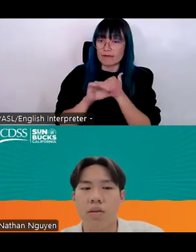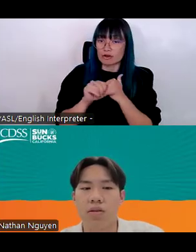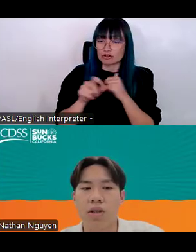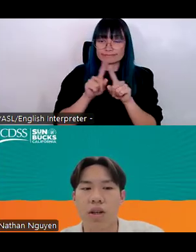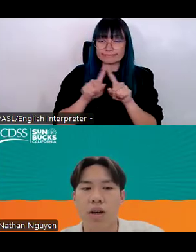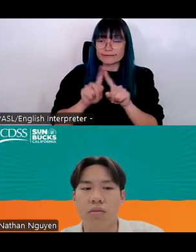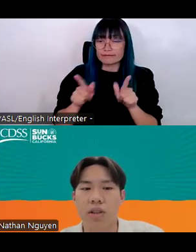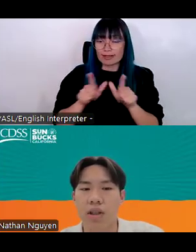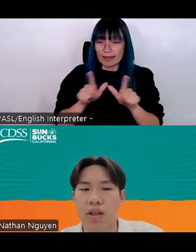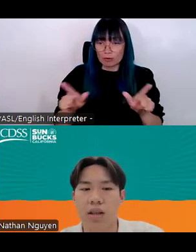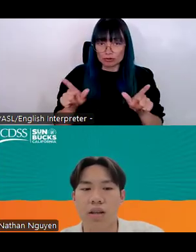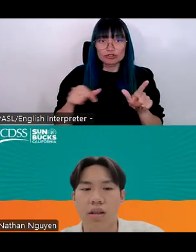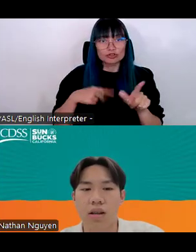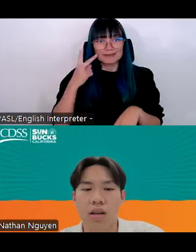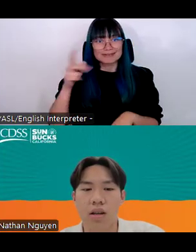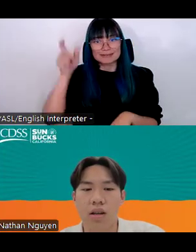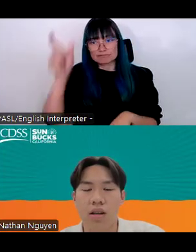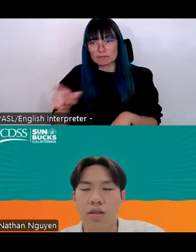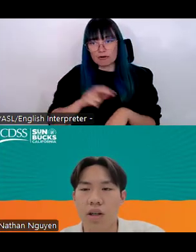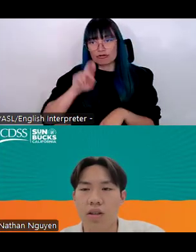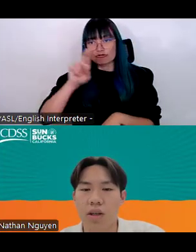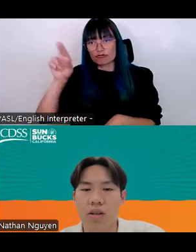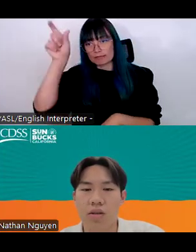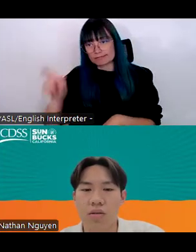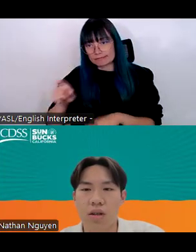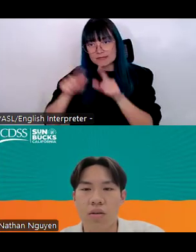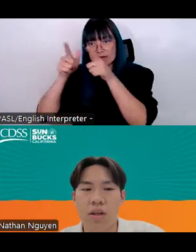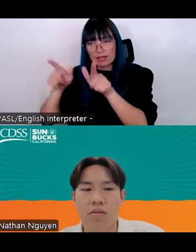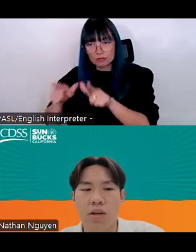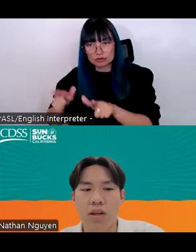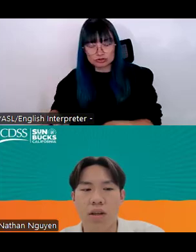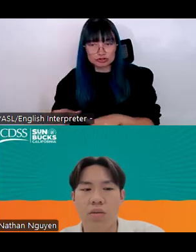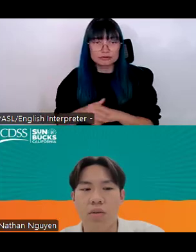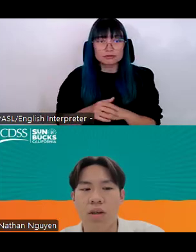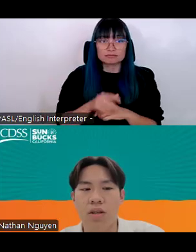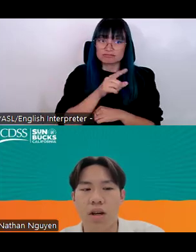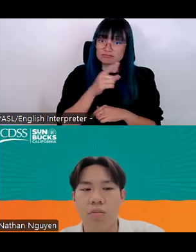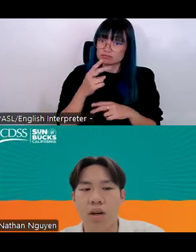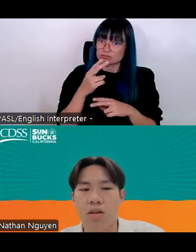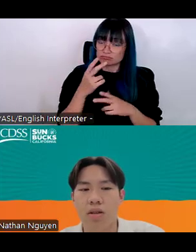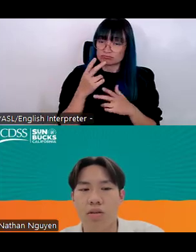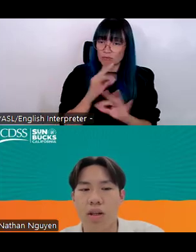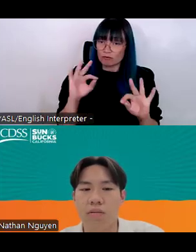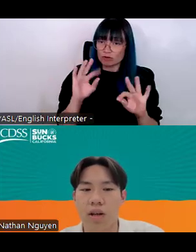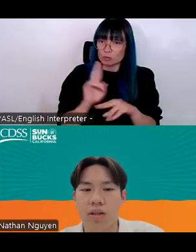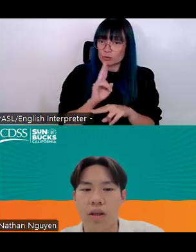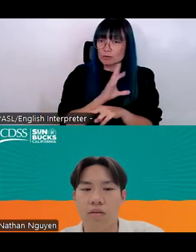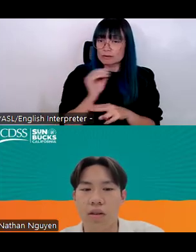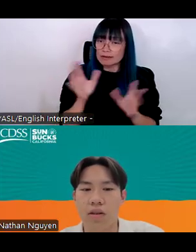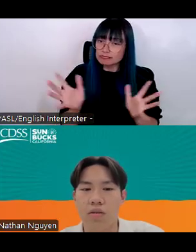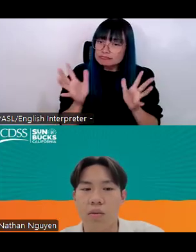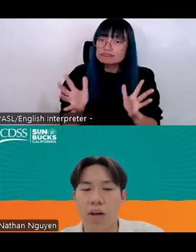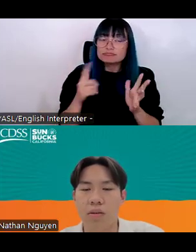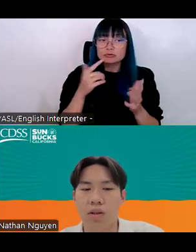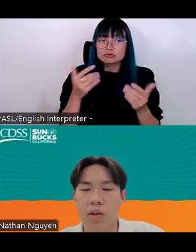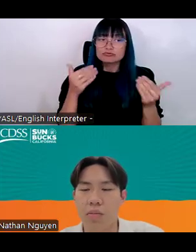as seen from the screenshot on the right side of the slide. These flyers are ready to use, completely free, and we encourage all our partners to use any flyers that you